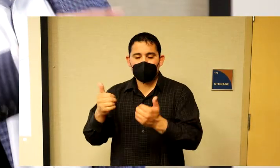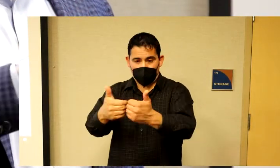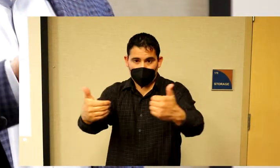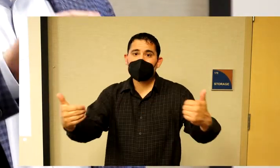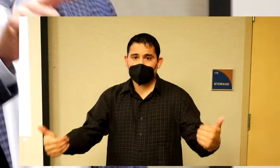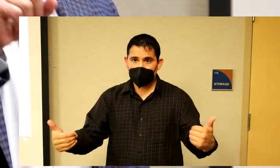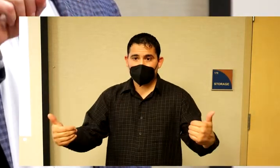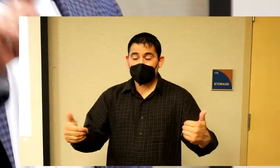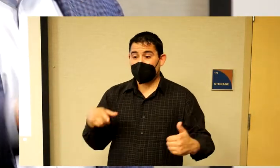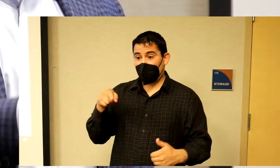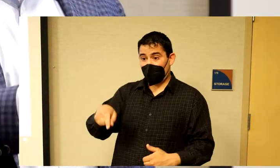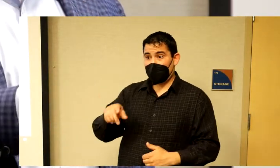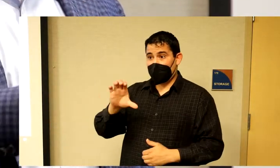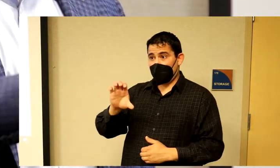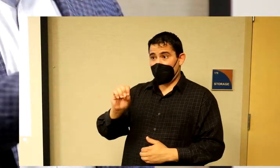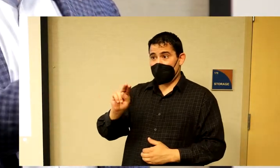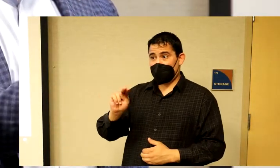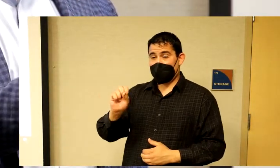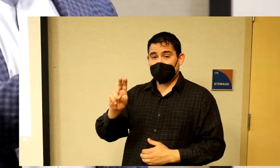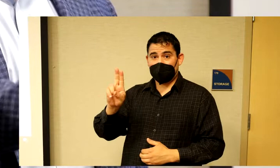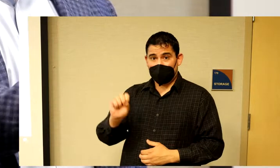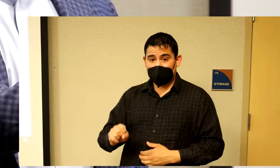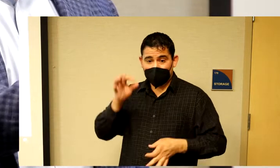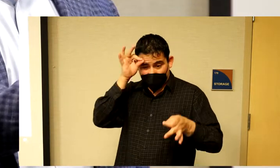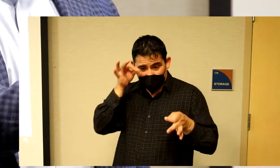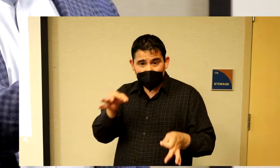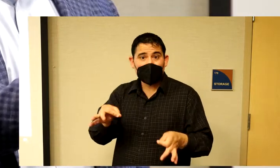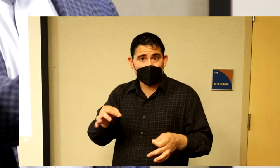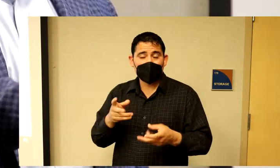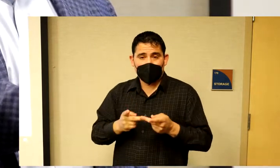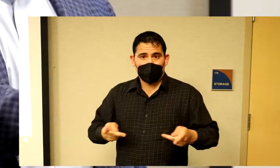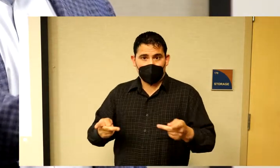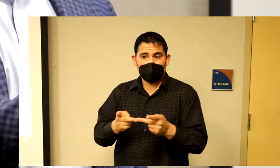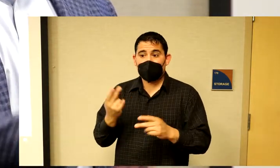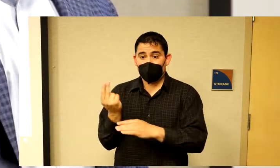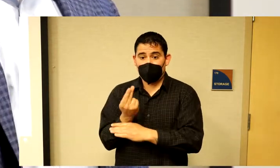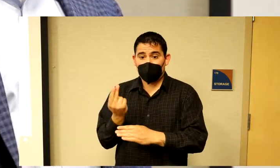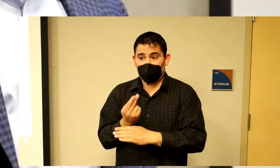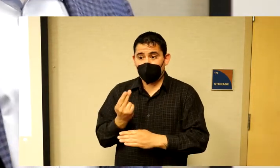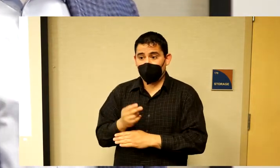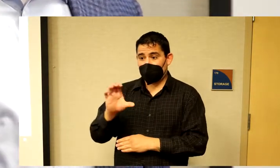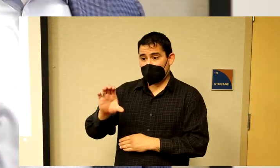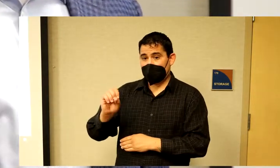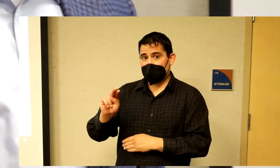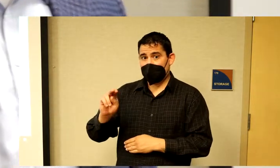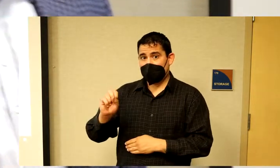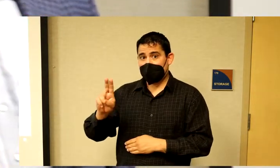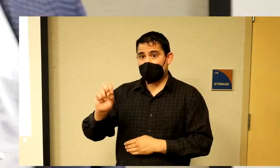census designated place and it cuts a little bit. So if we are going to use census number 2, we'll want to fix that.